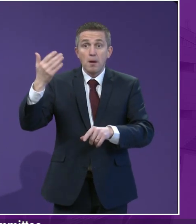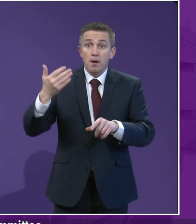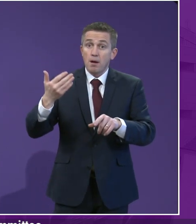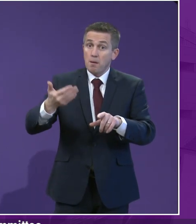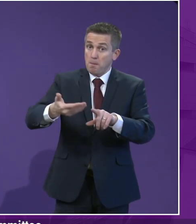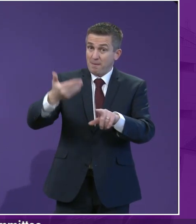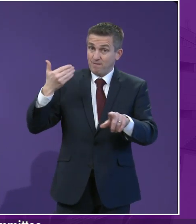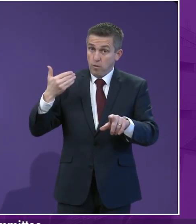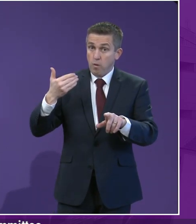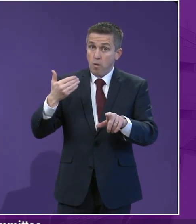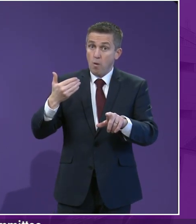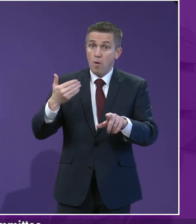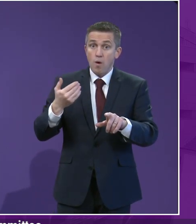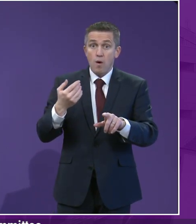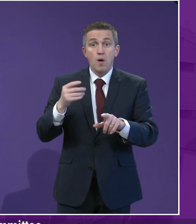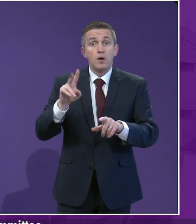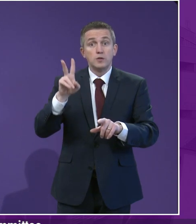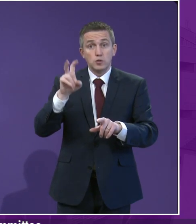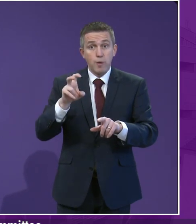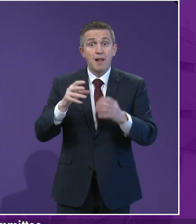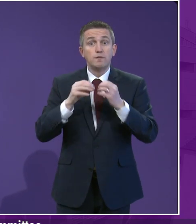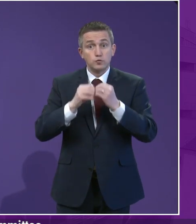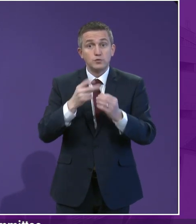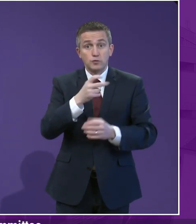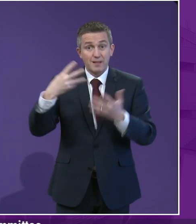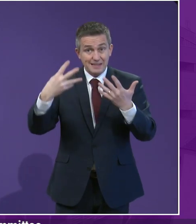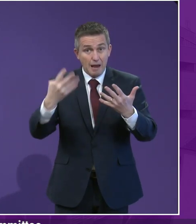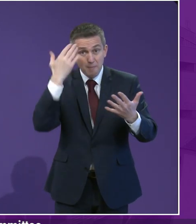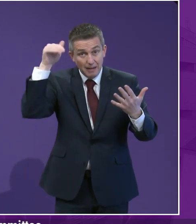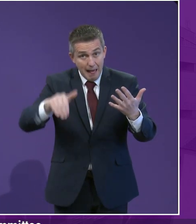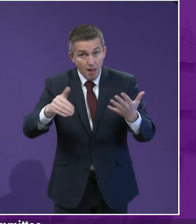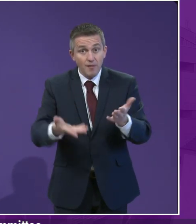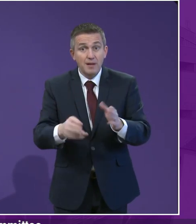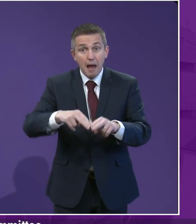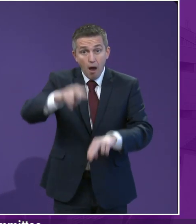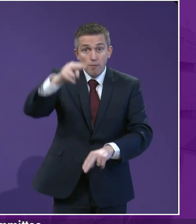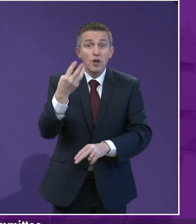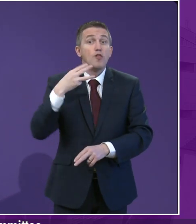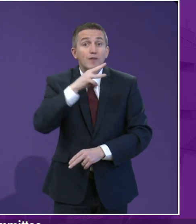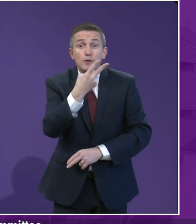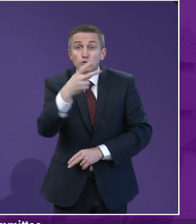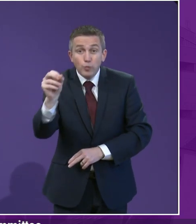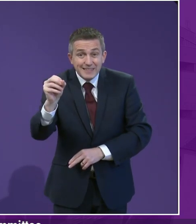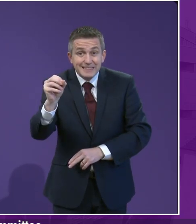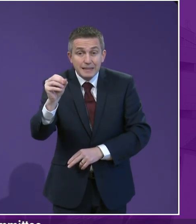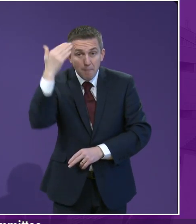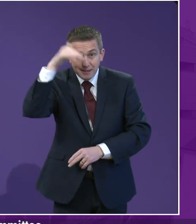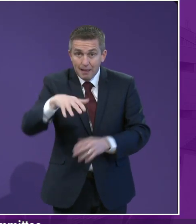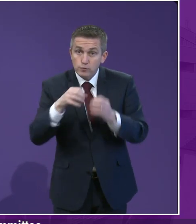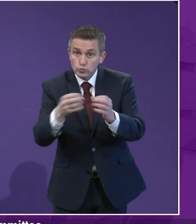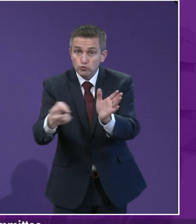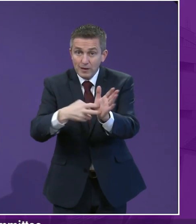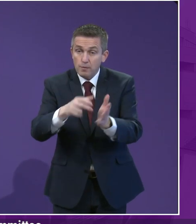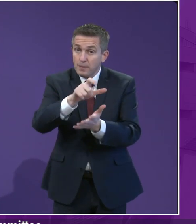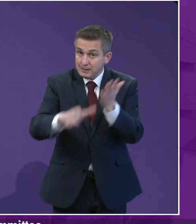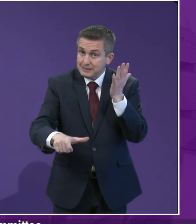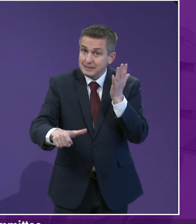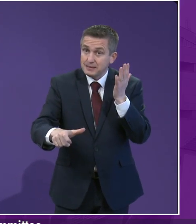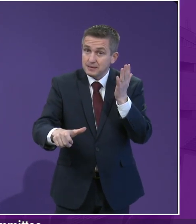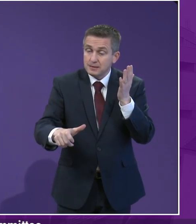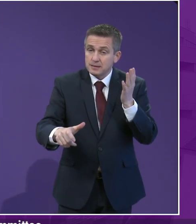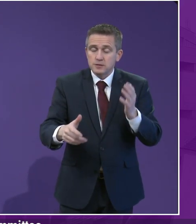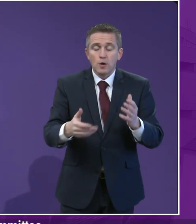of others, although the amount of people with different disabilities is changing. Mental health, for example, is becoming a